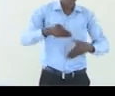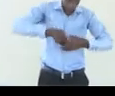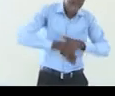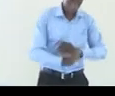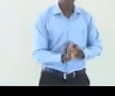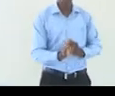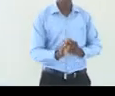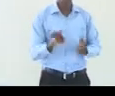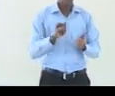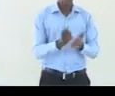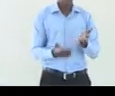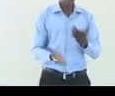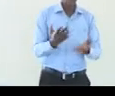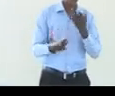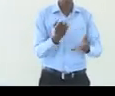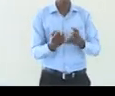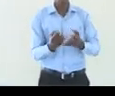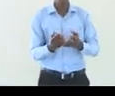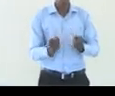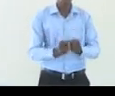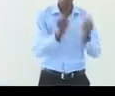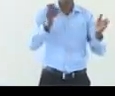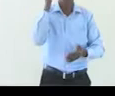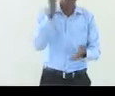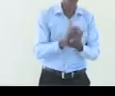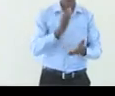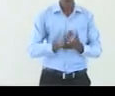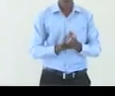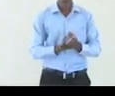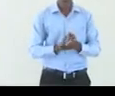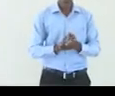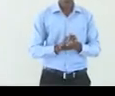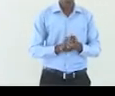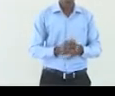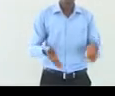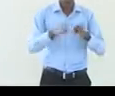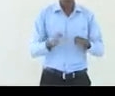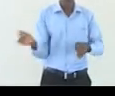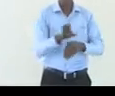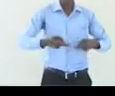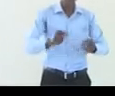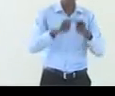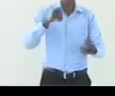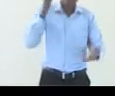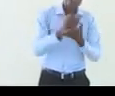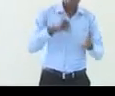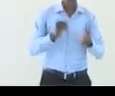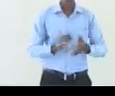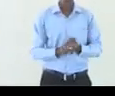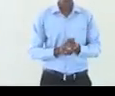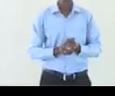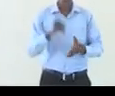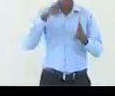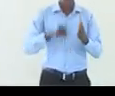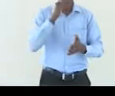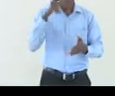within that burns relentlessly despite every attempt of others to put it off. What is the